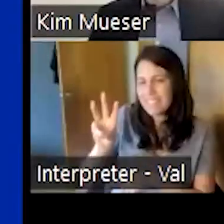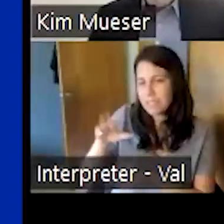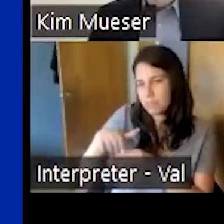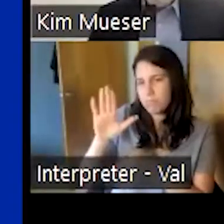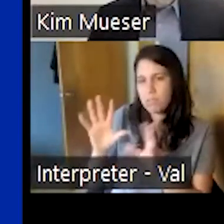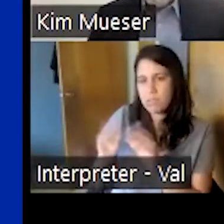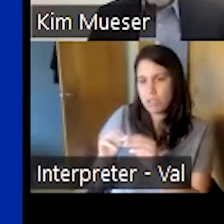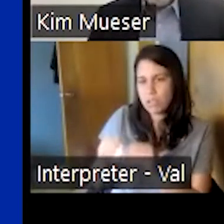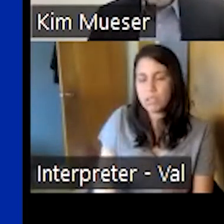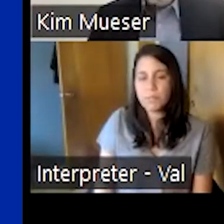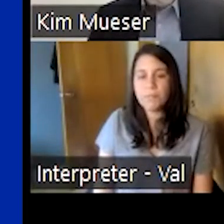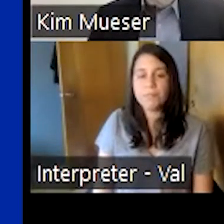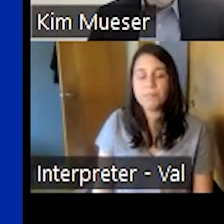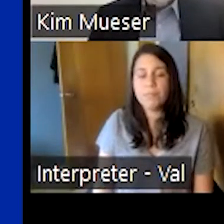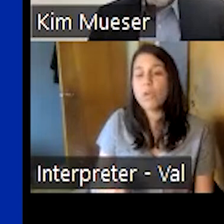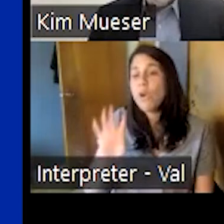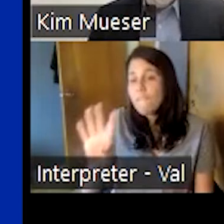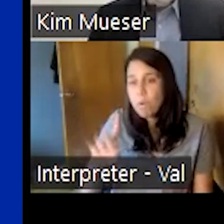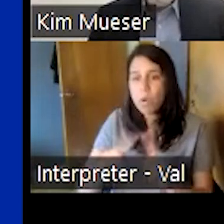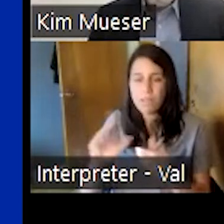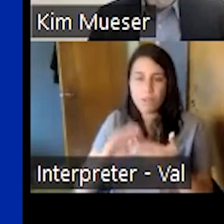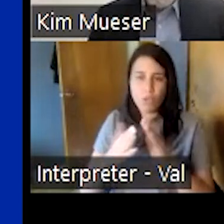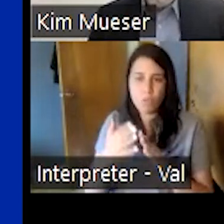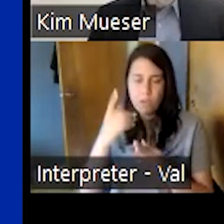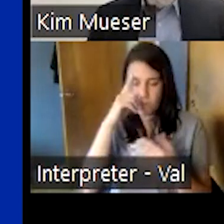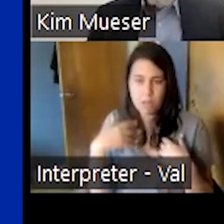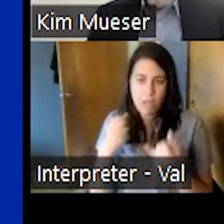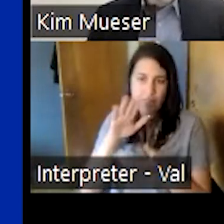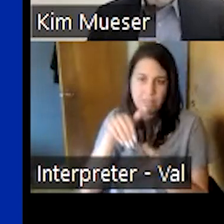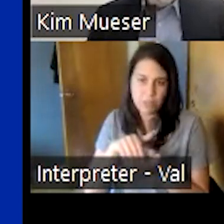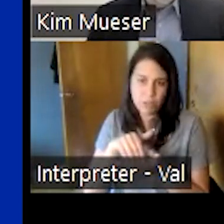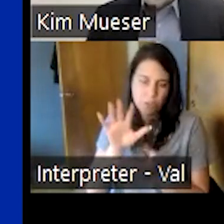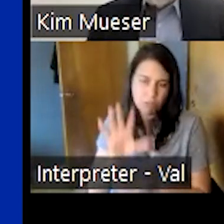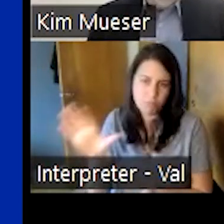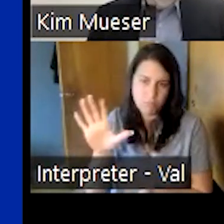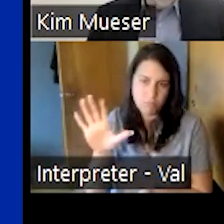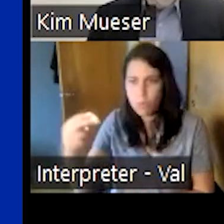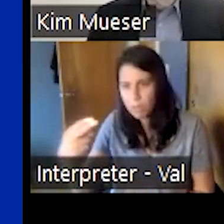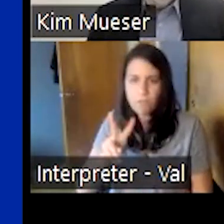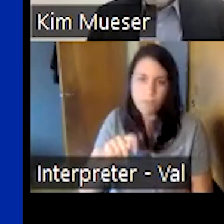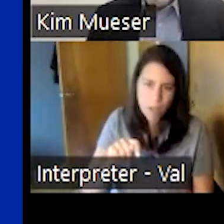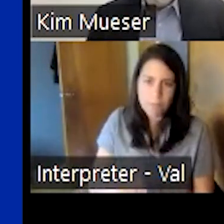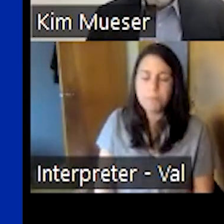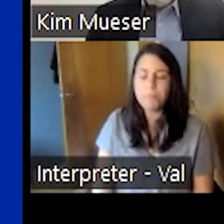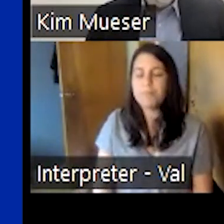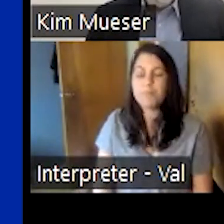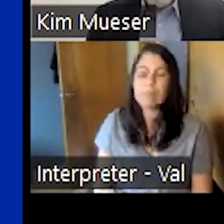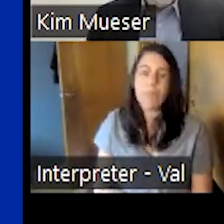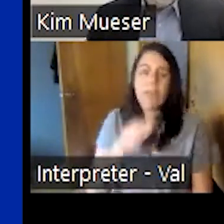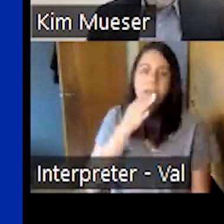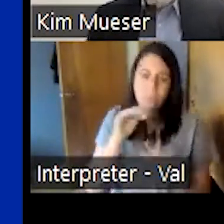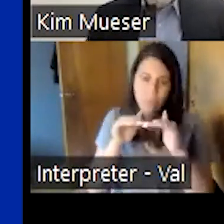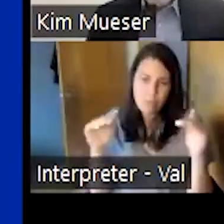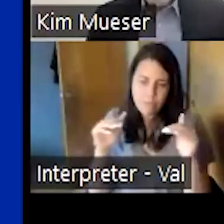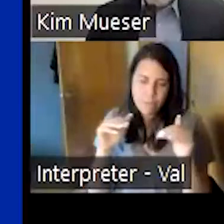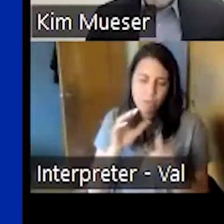We did it at 4 different community mental health centers in New Hampshire and Vermont. It was done by expert level clinicians.